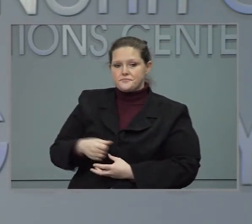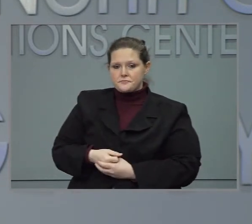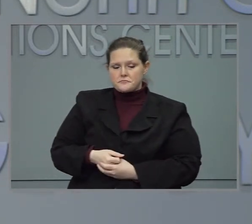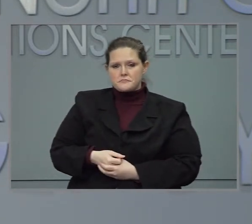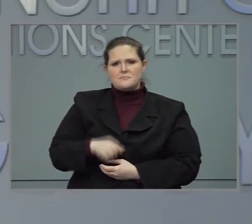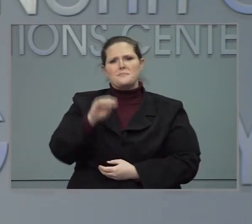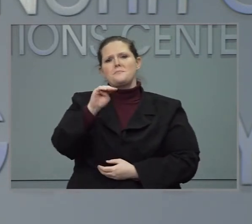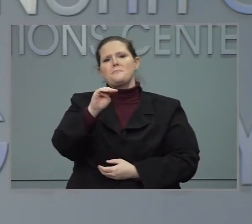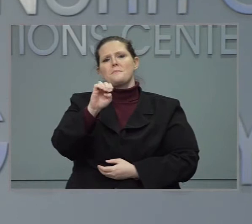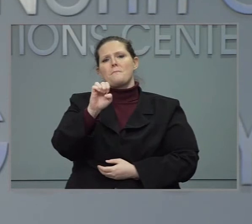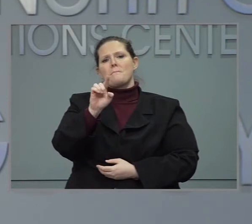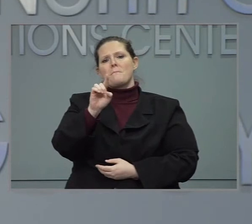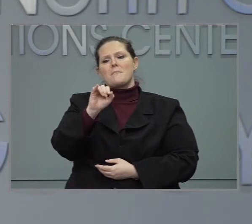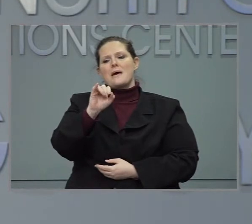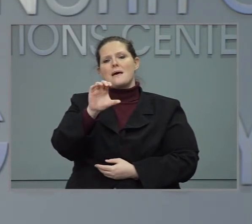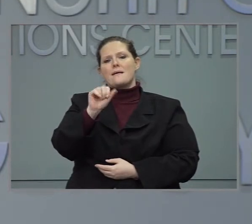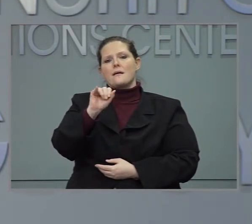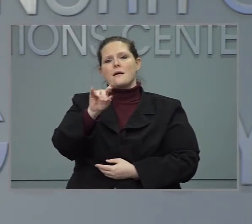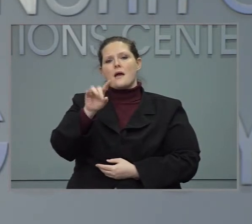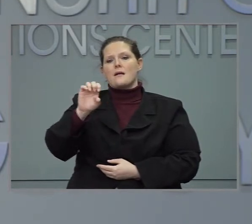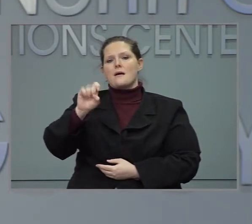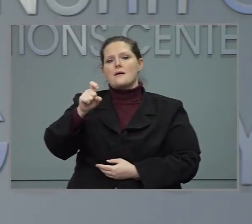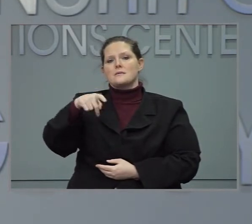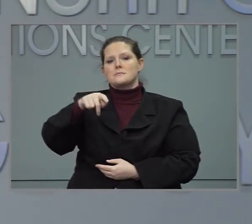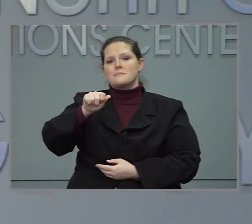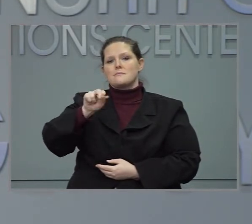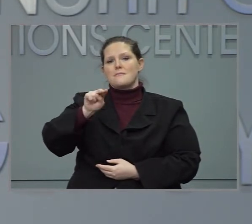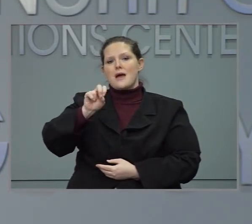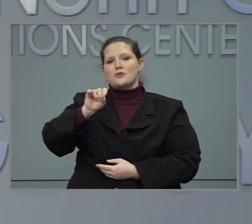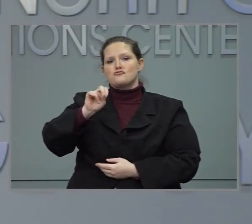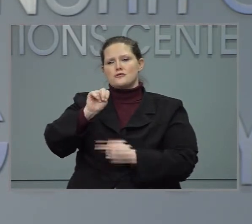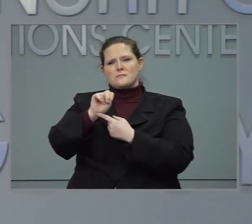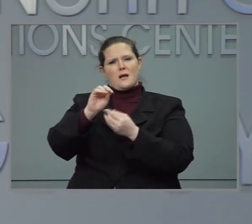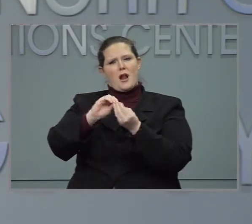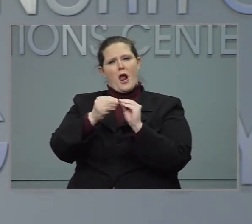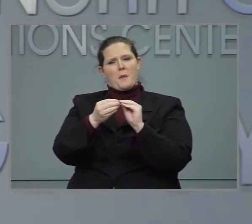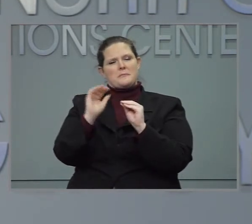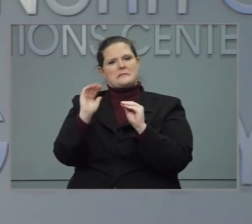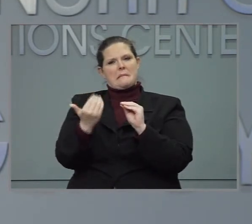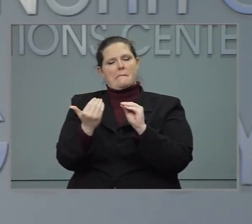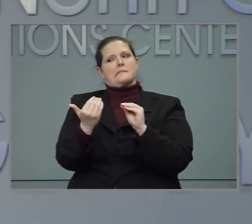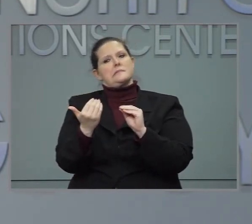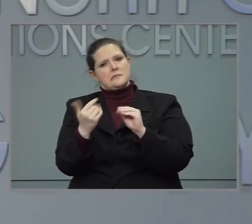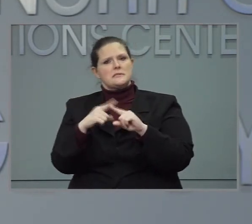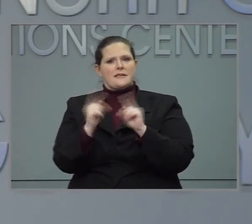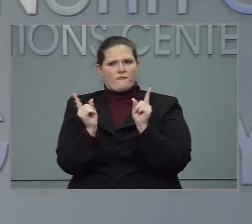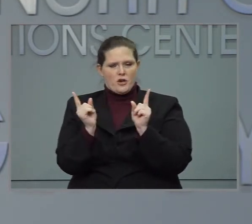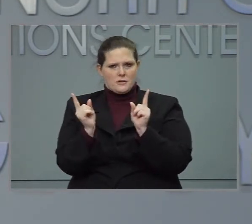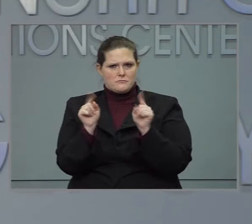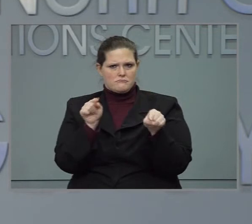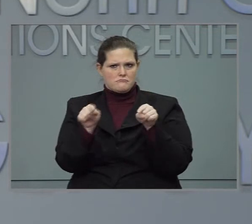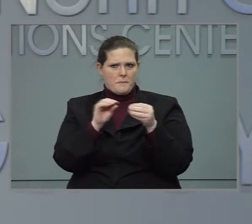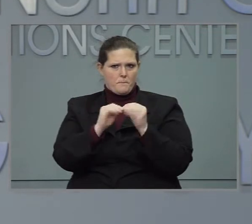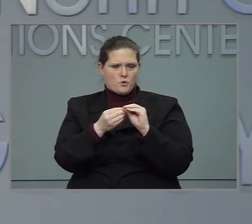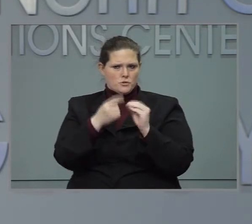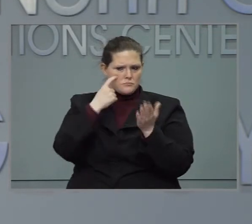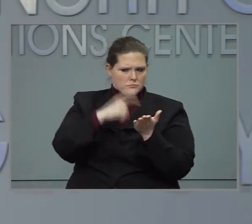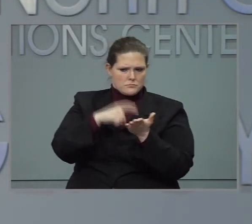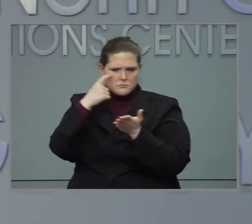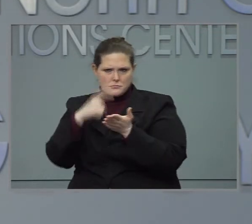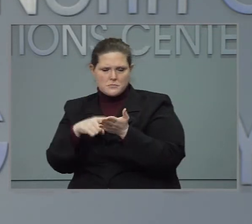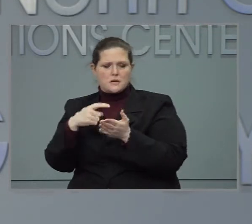on the Medicaid expansion sort of benefit to the state. I understand it would be